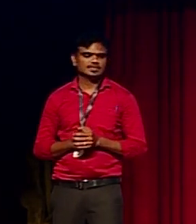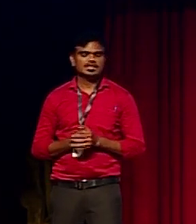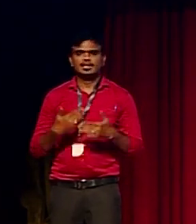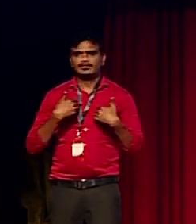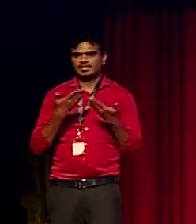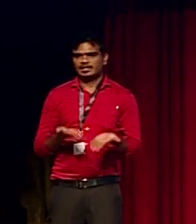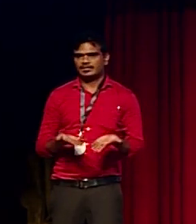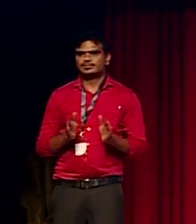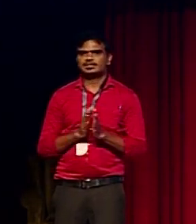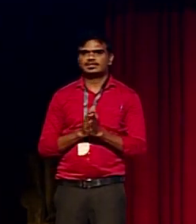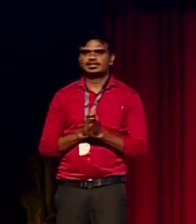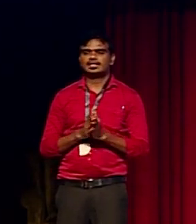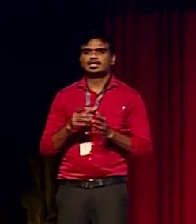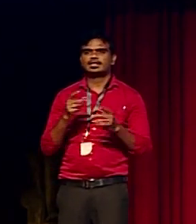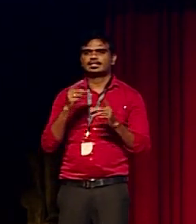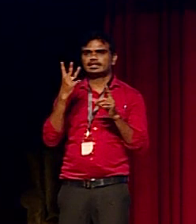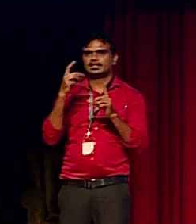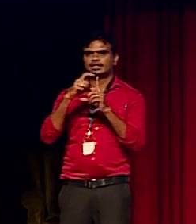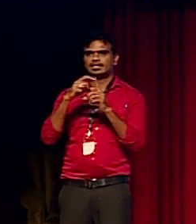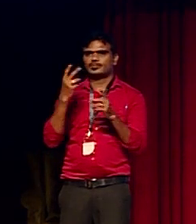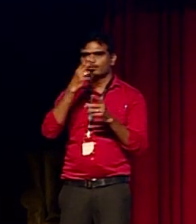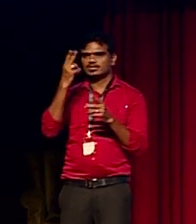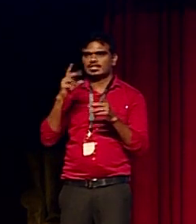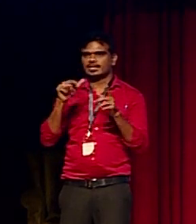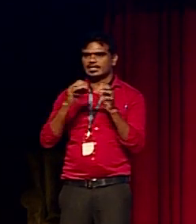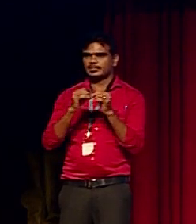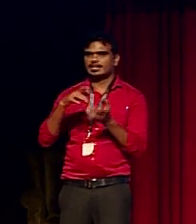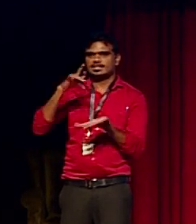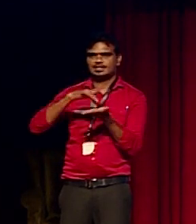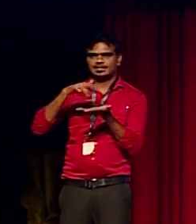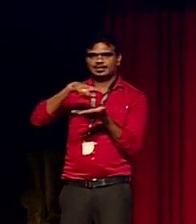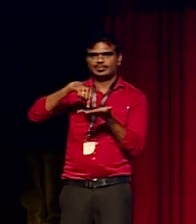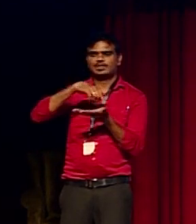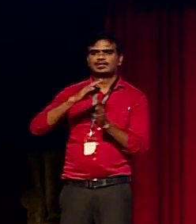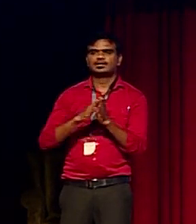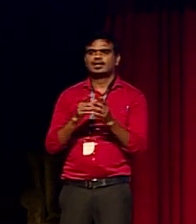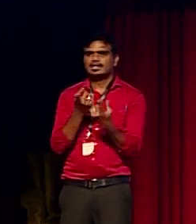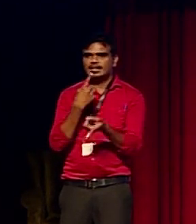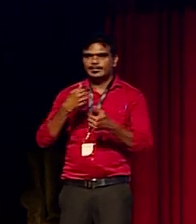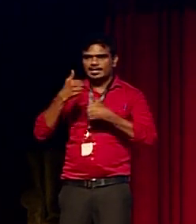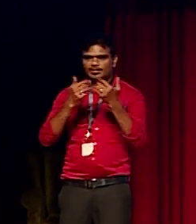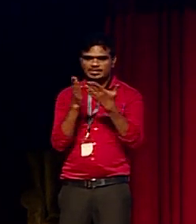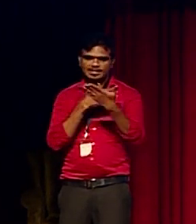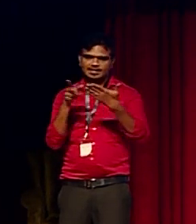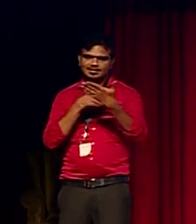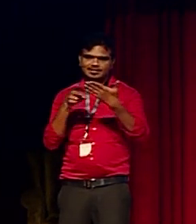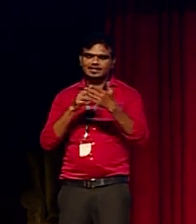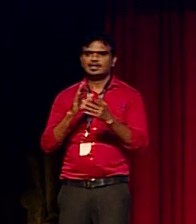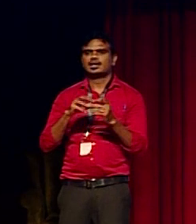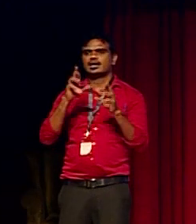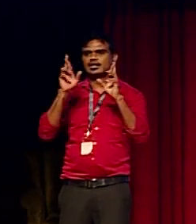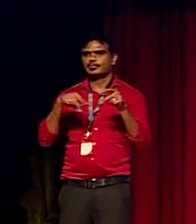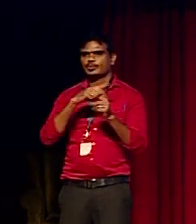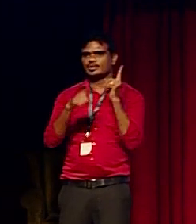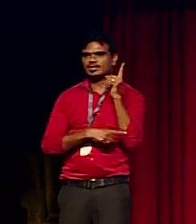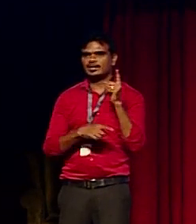We have the BTS 3D motion analysis lab at our center, and we use it for comparative studies. And this is a report